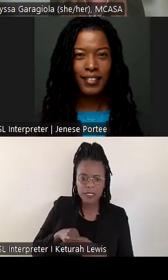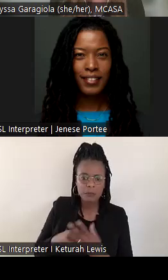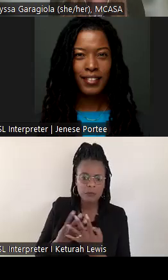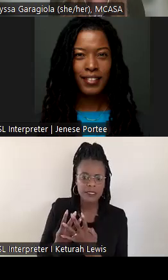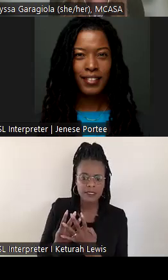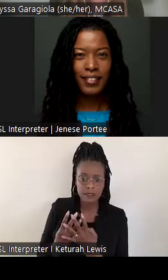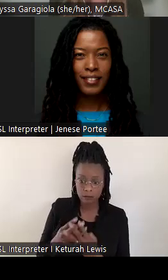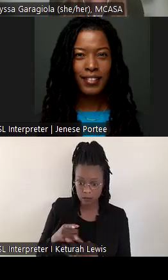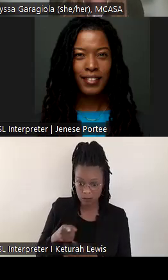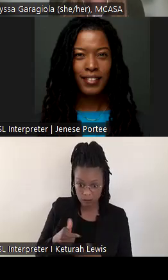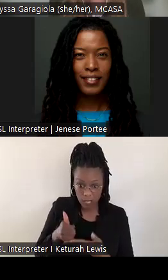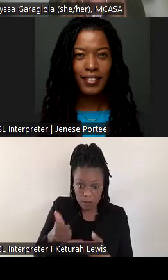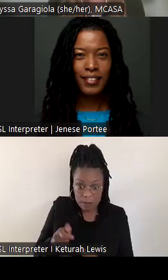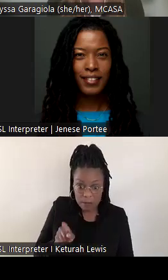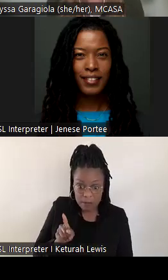you help her?